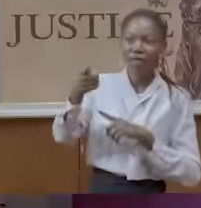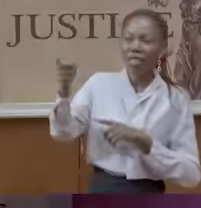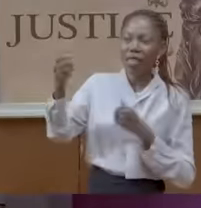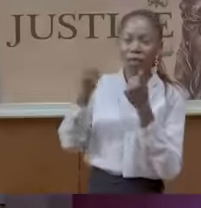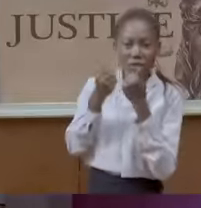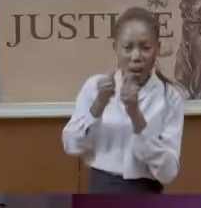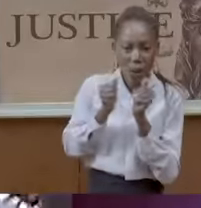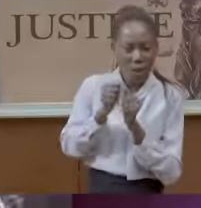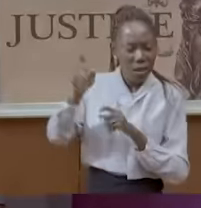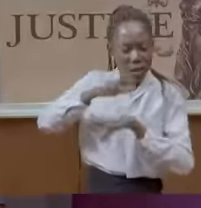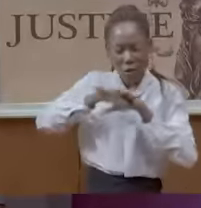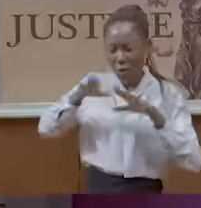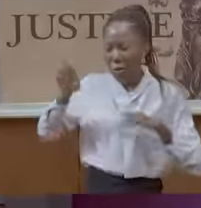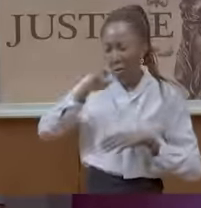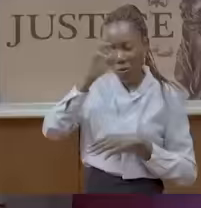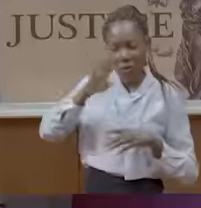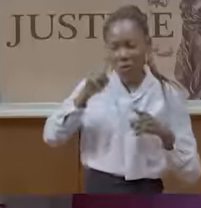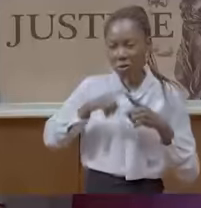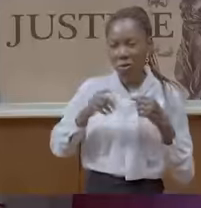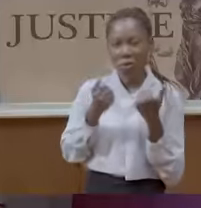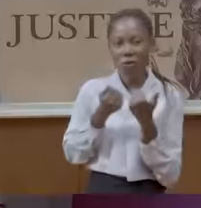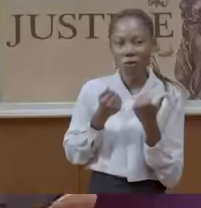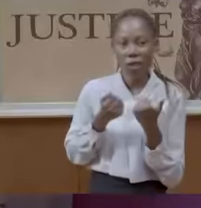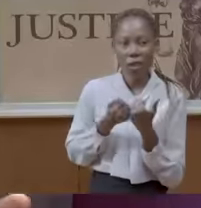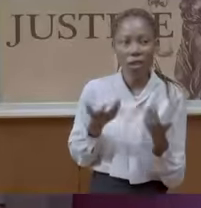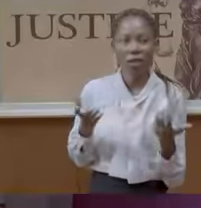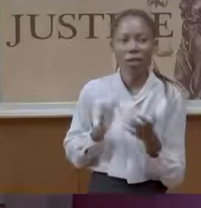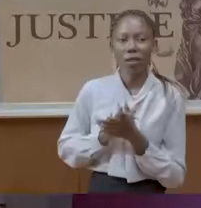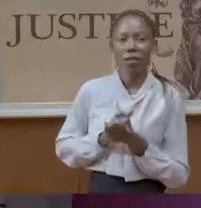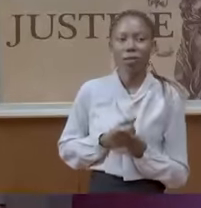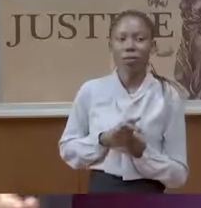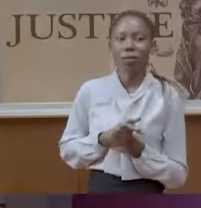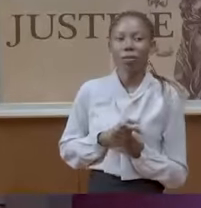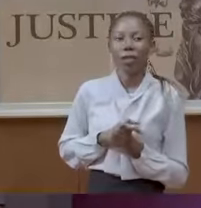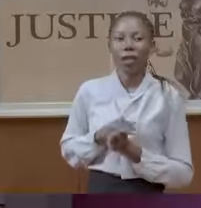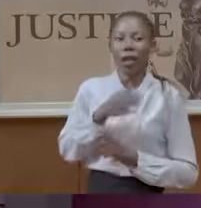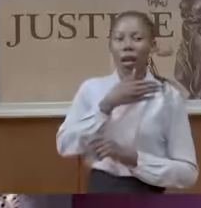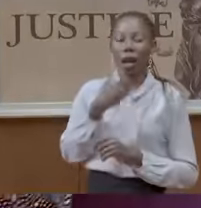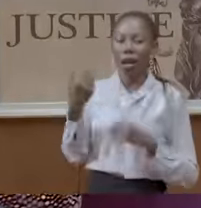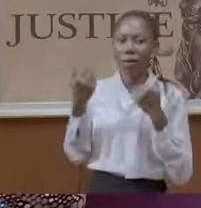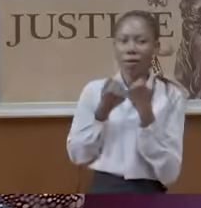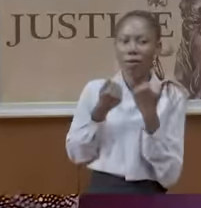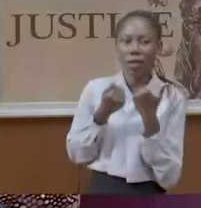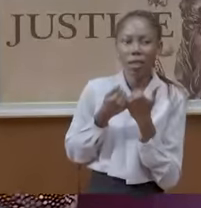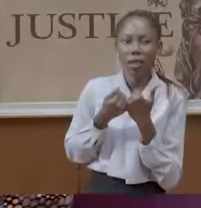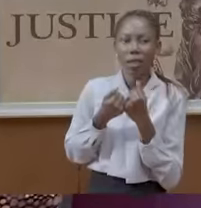time I fought. I told her, I don't fight. But she made me to, I like, why is it that fighting is just